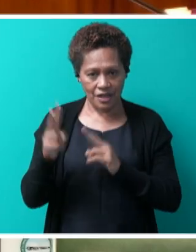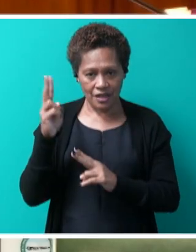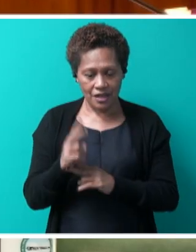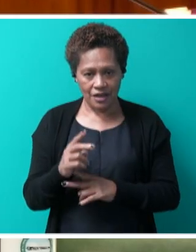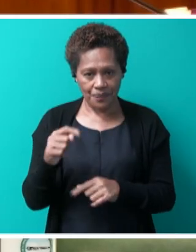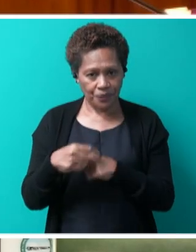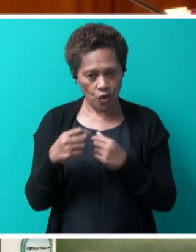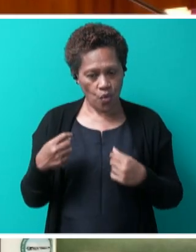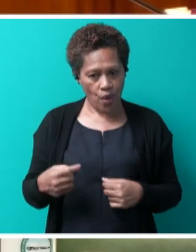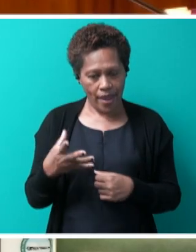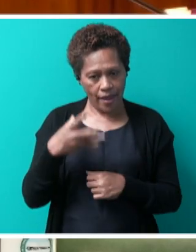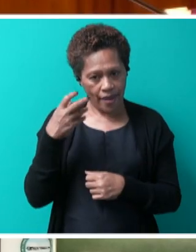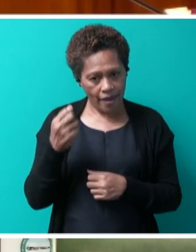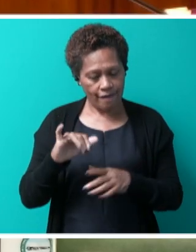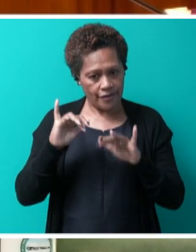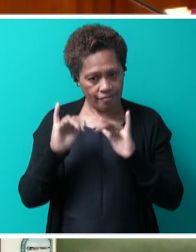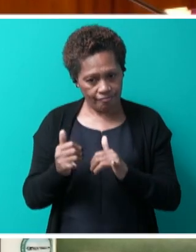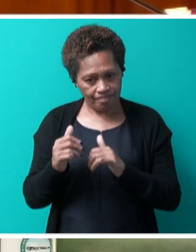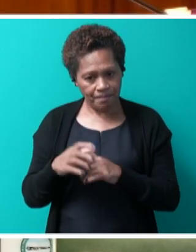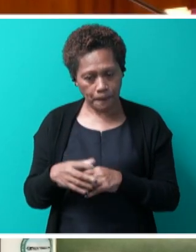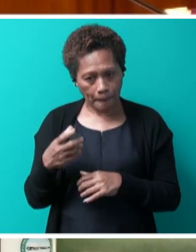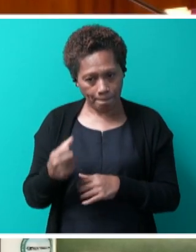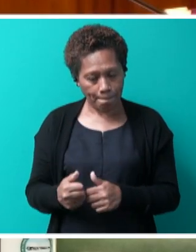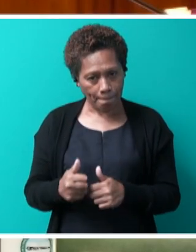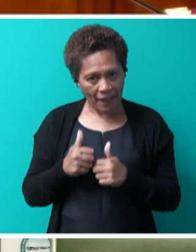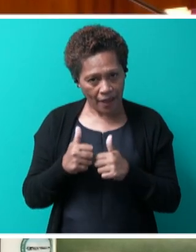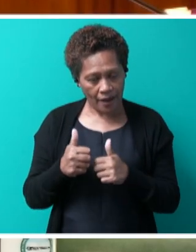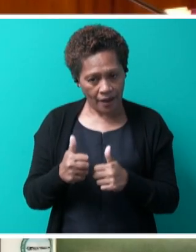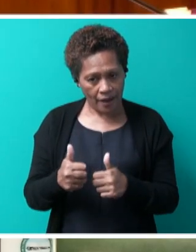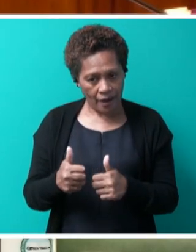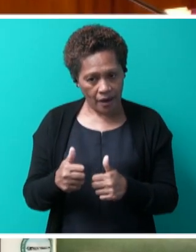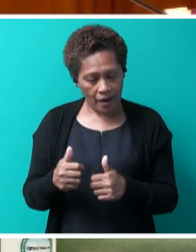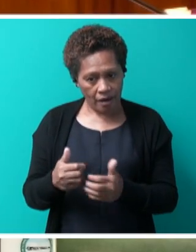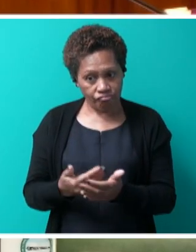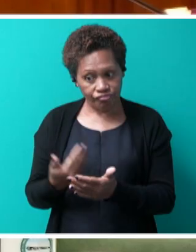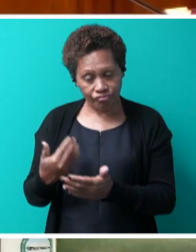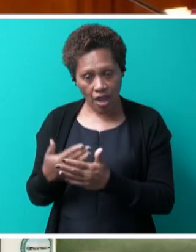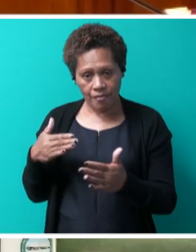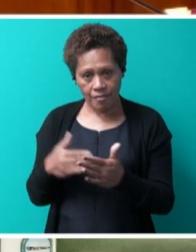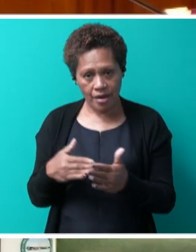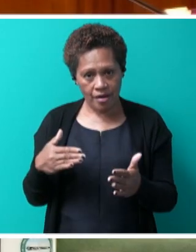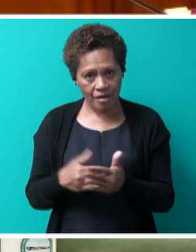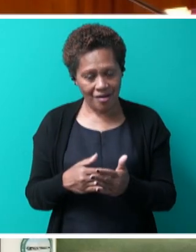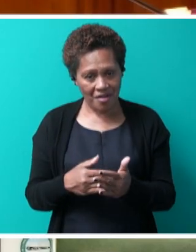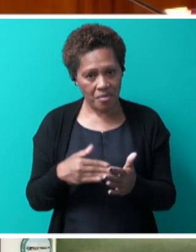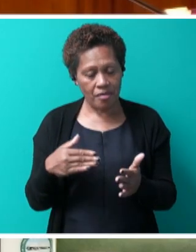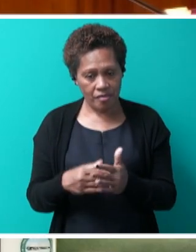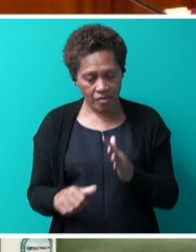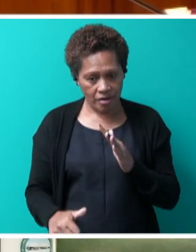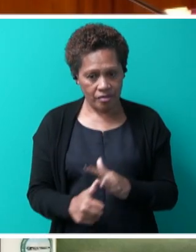are redefining how justice is administered, removing barriers, decentralizing access, and